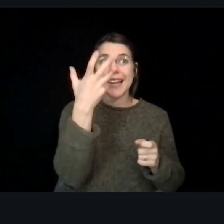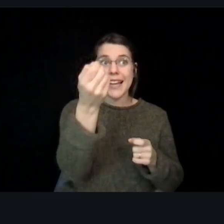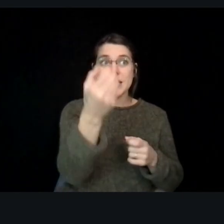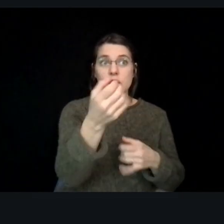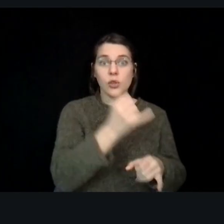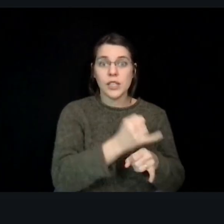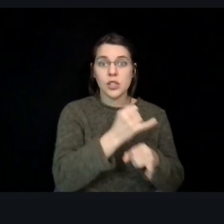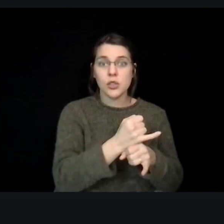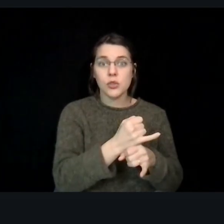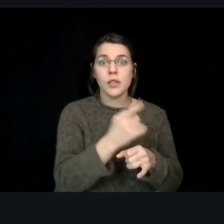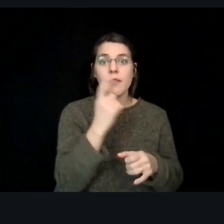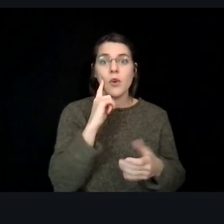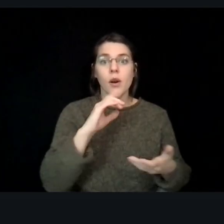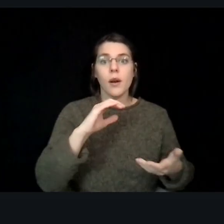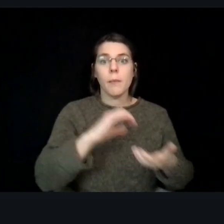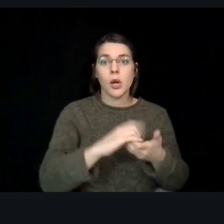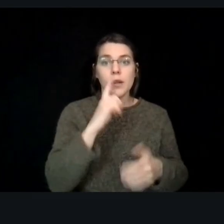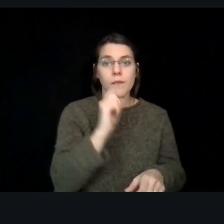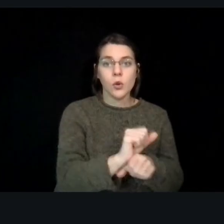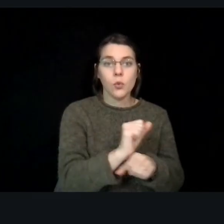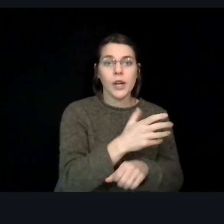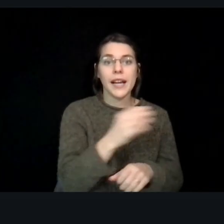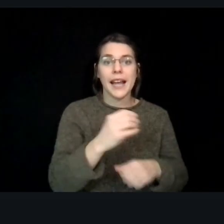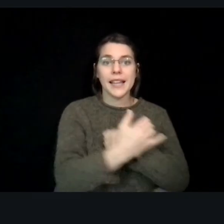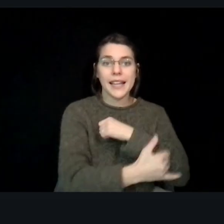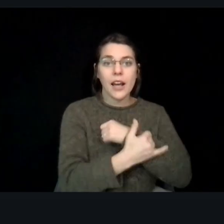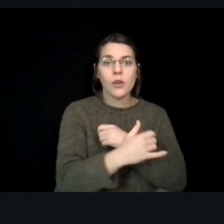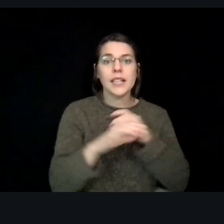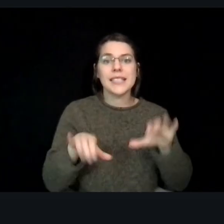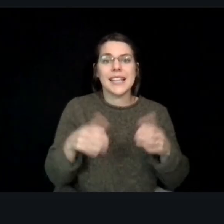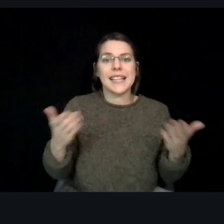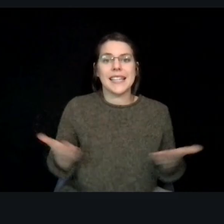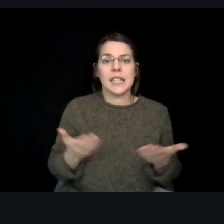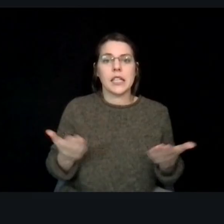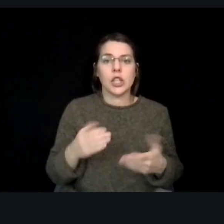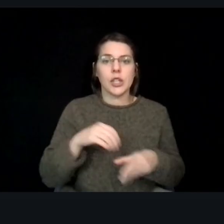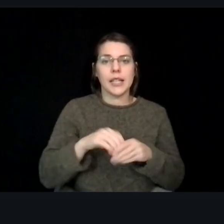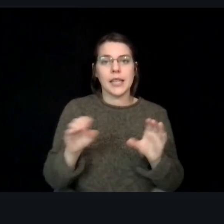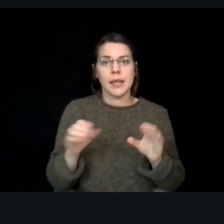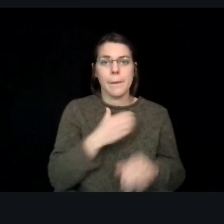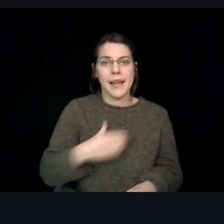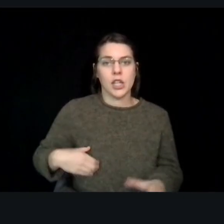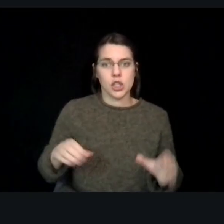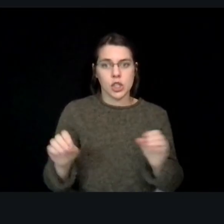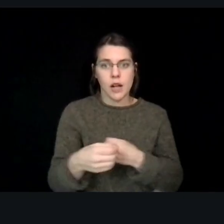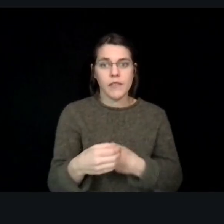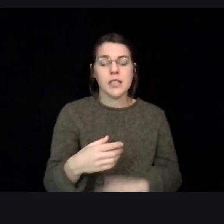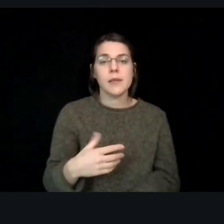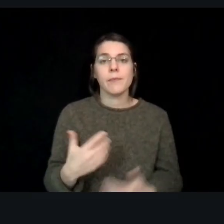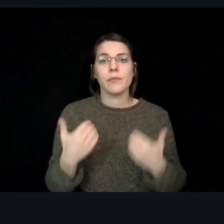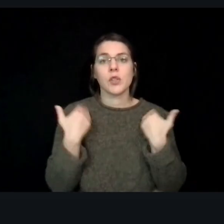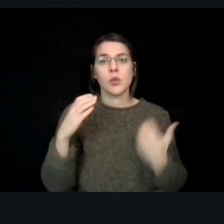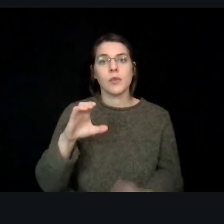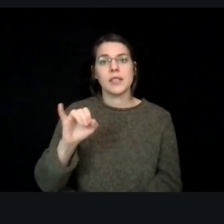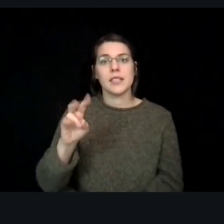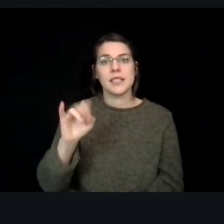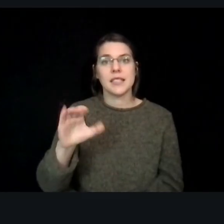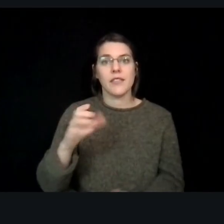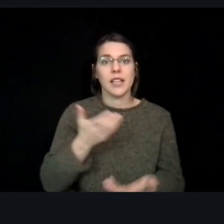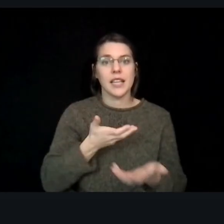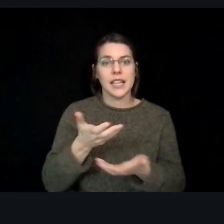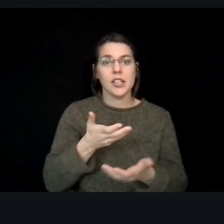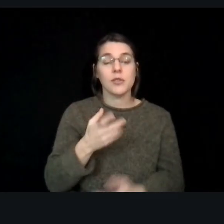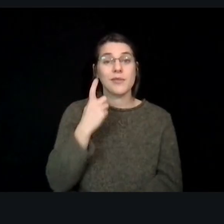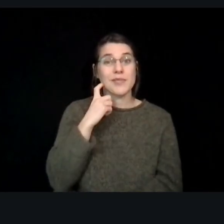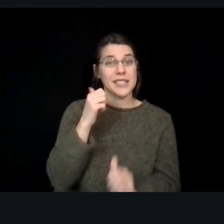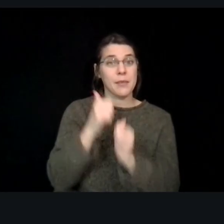the county is done through this team and in the mayor's office. Youth civic engagement, you all recently passed legislation making amendments to the